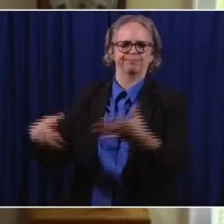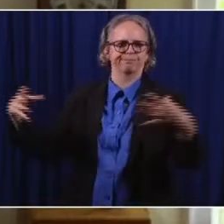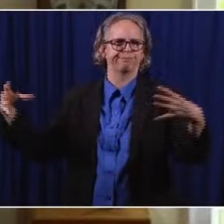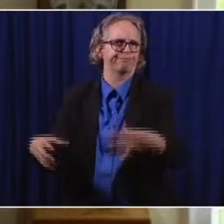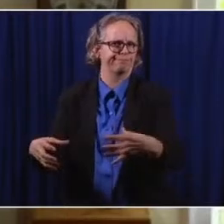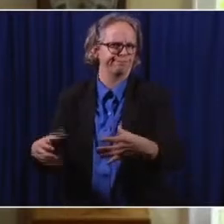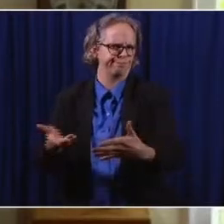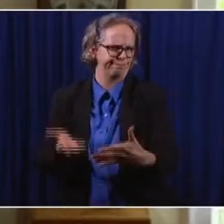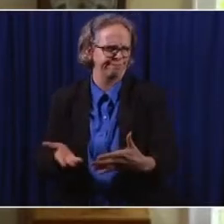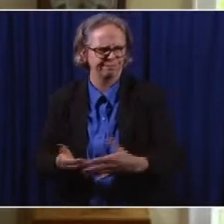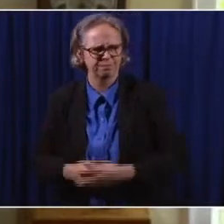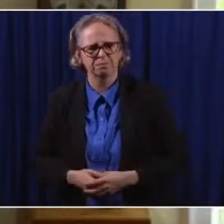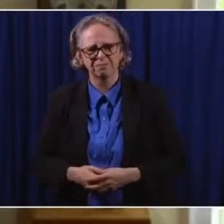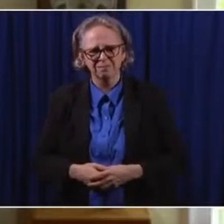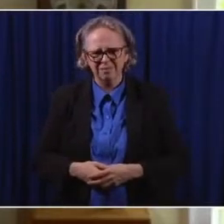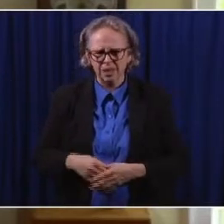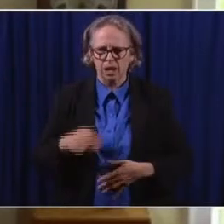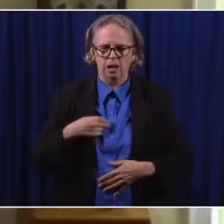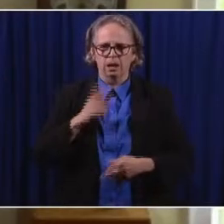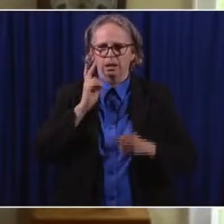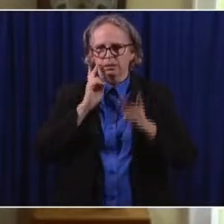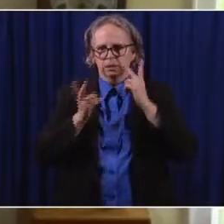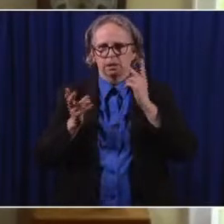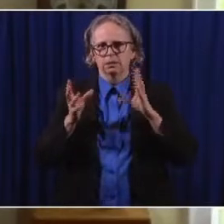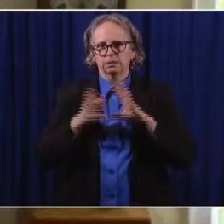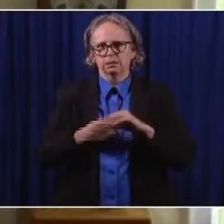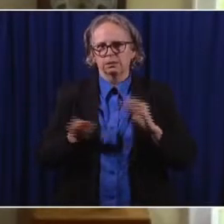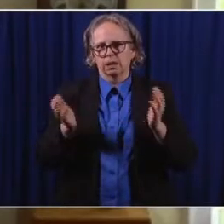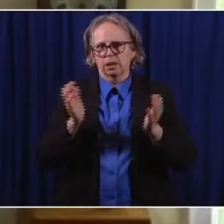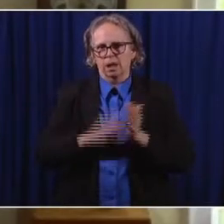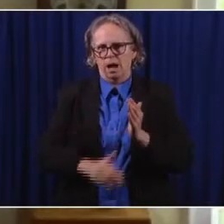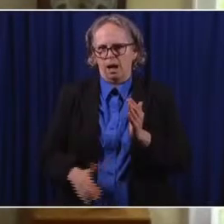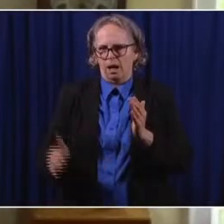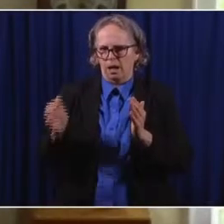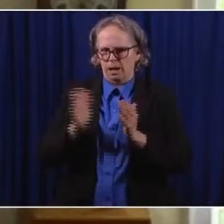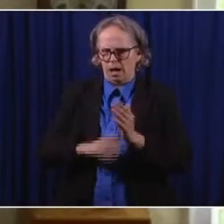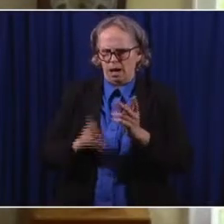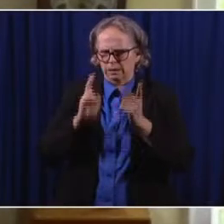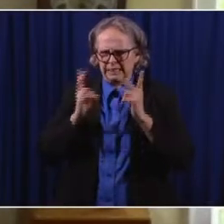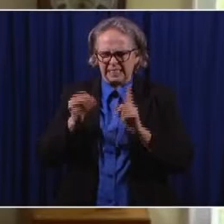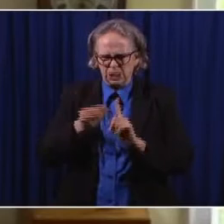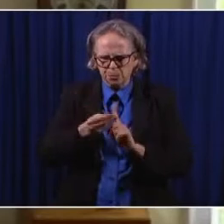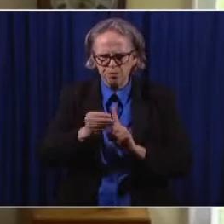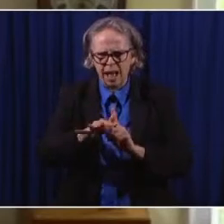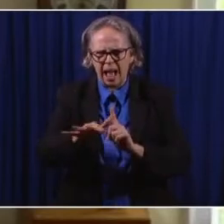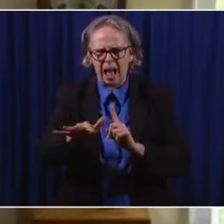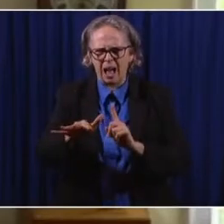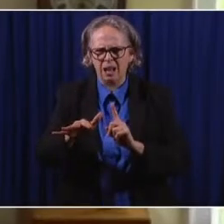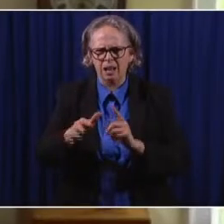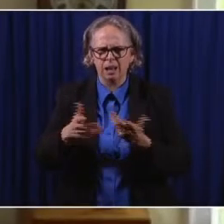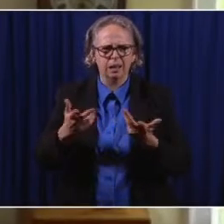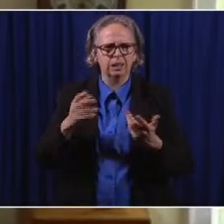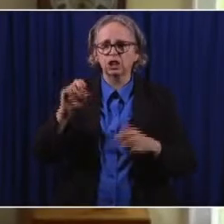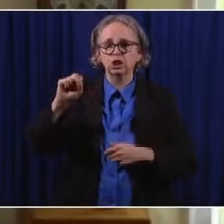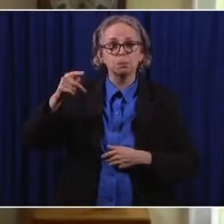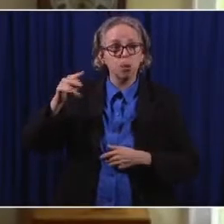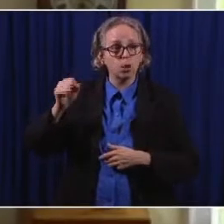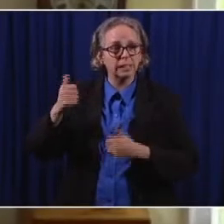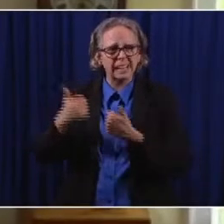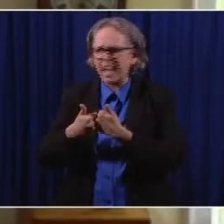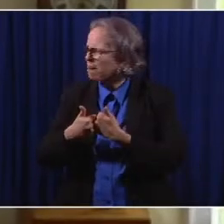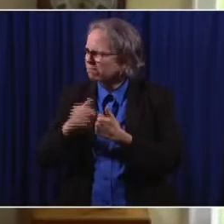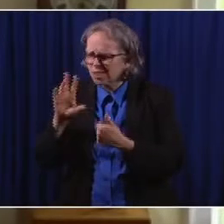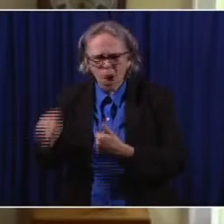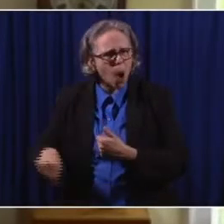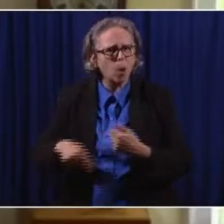we can see, it is other events. It is not the sports competition, at least so far, that we're not seeing